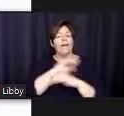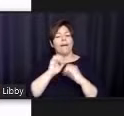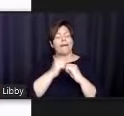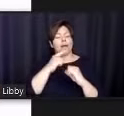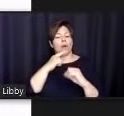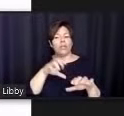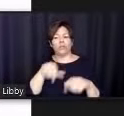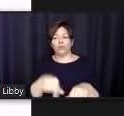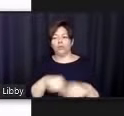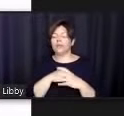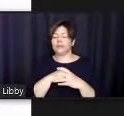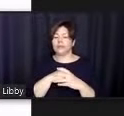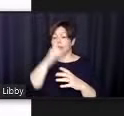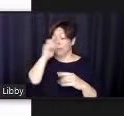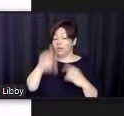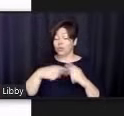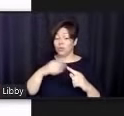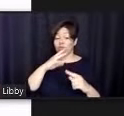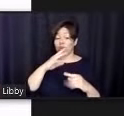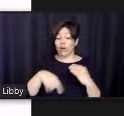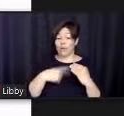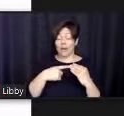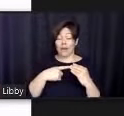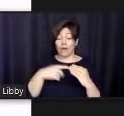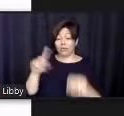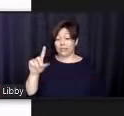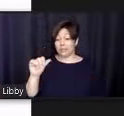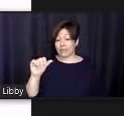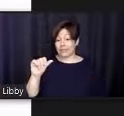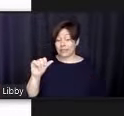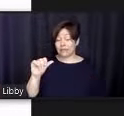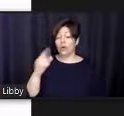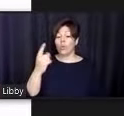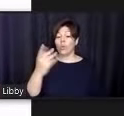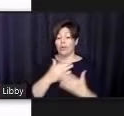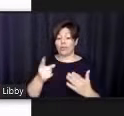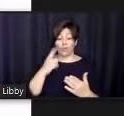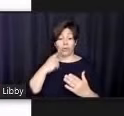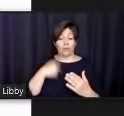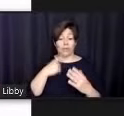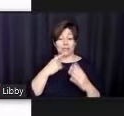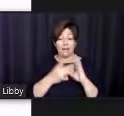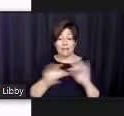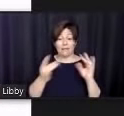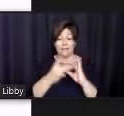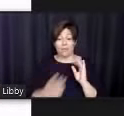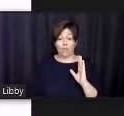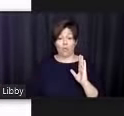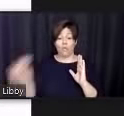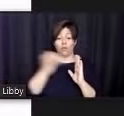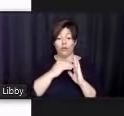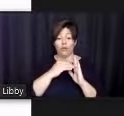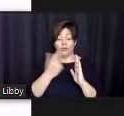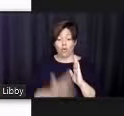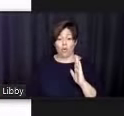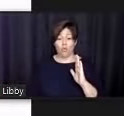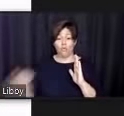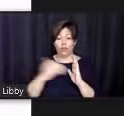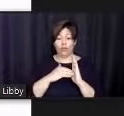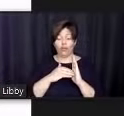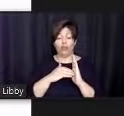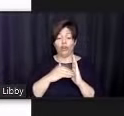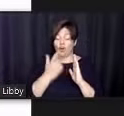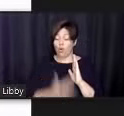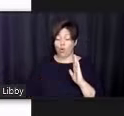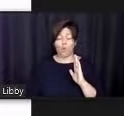this. Because when we talk about kids with disabilities, one thing you're going to hear me saying this over and over again,